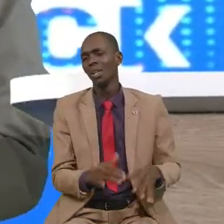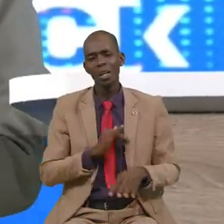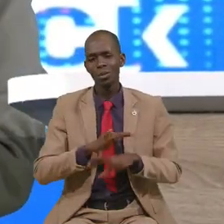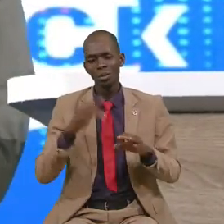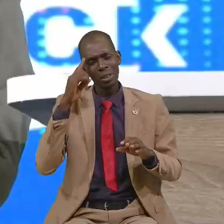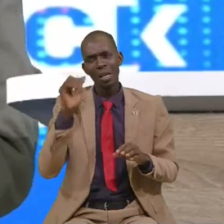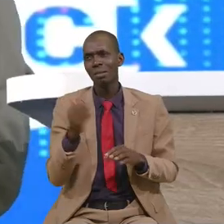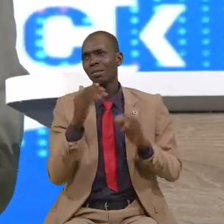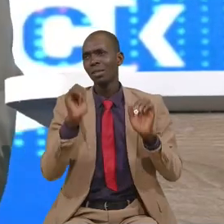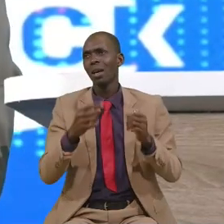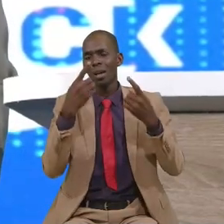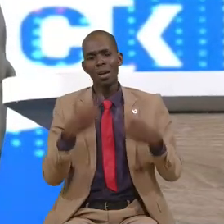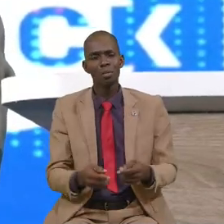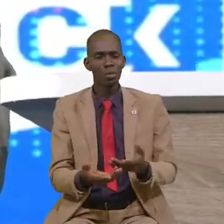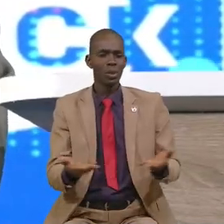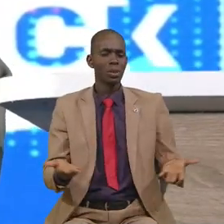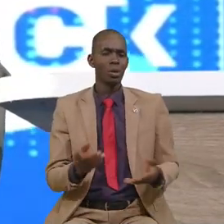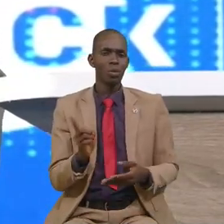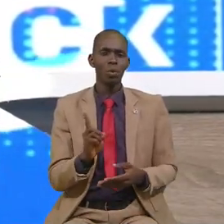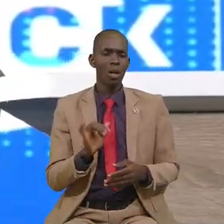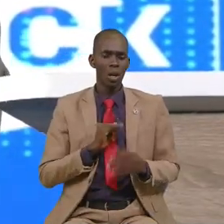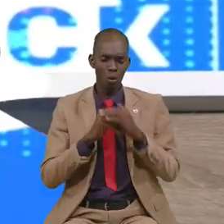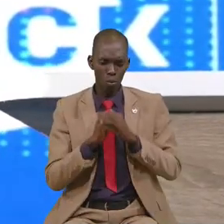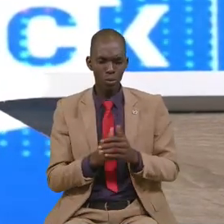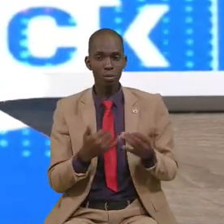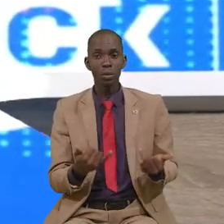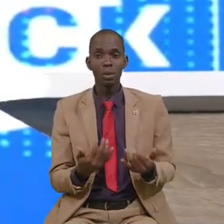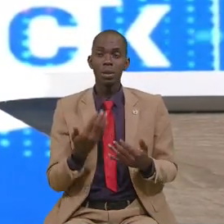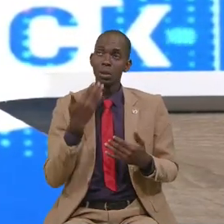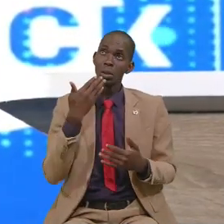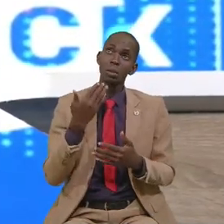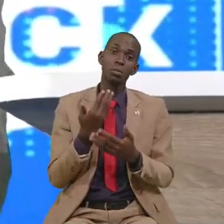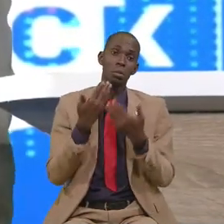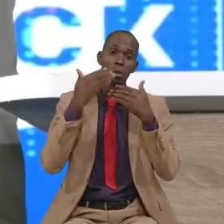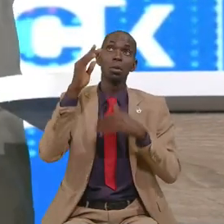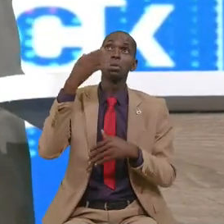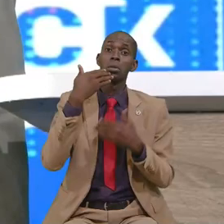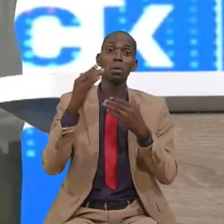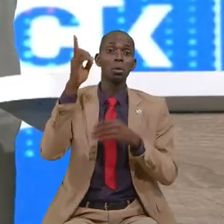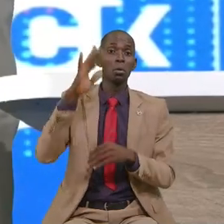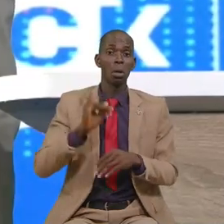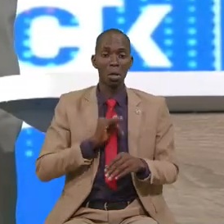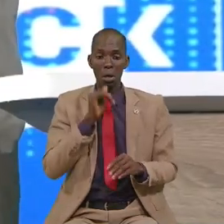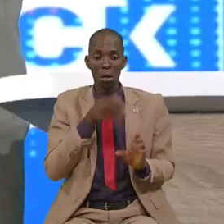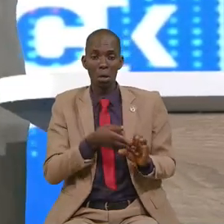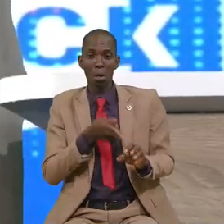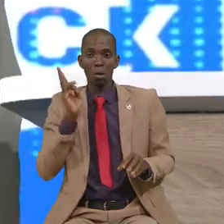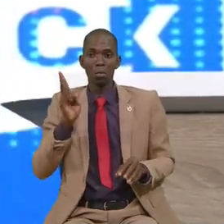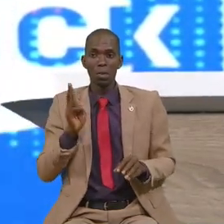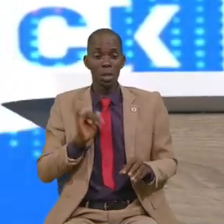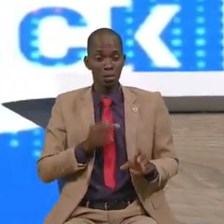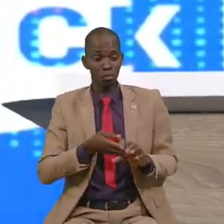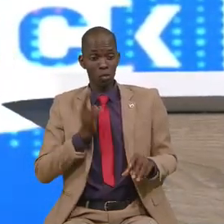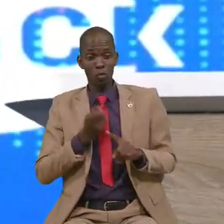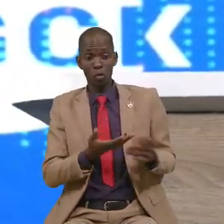This denomination where I am, thank God I'm coming out now. I'm going to, when I retire, I'm going to start another new